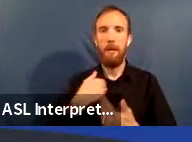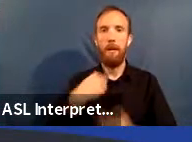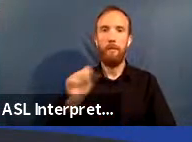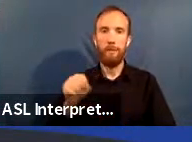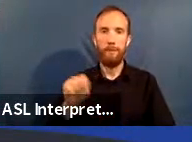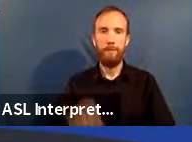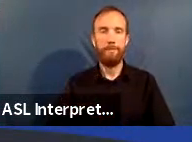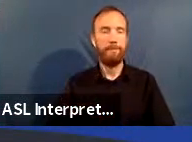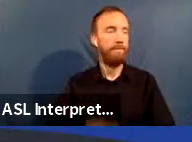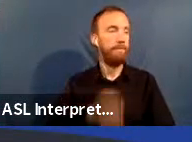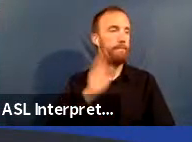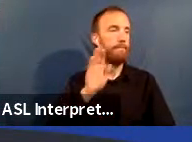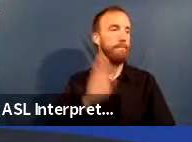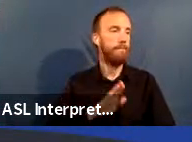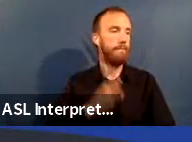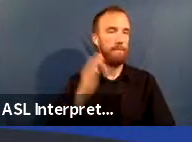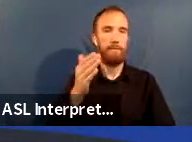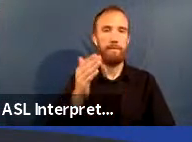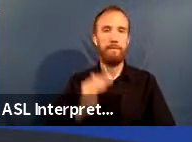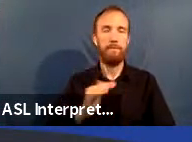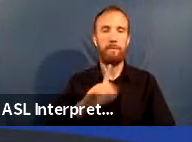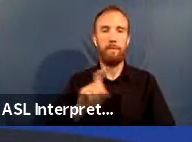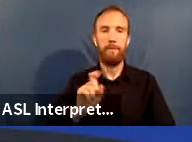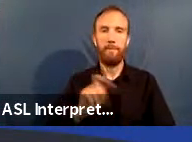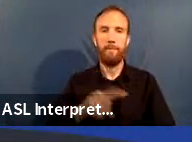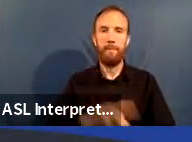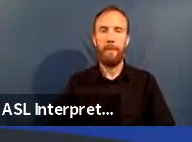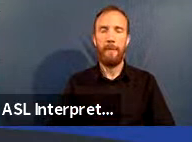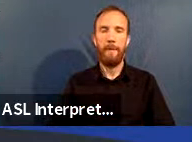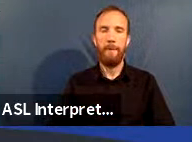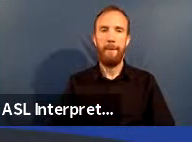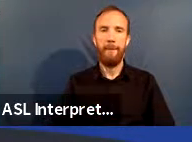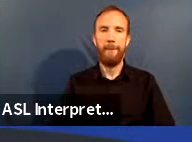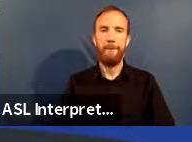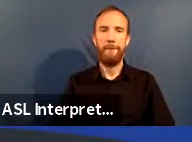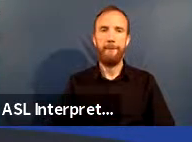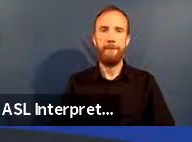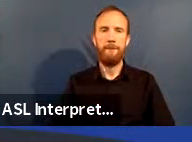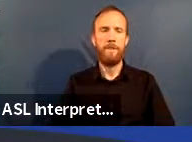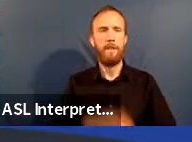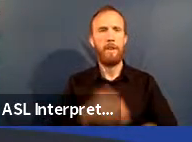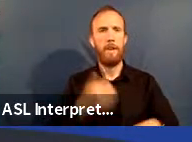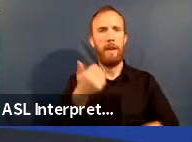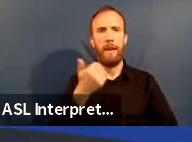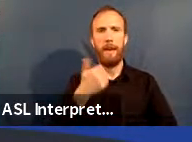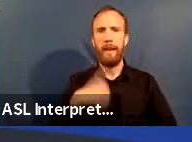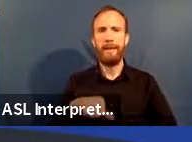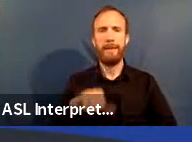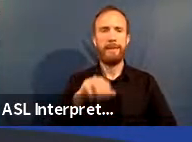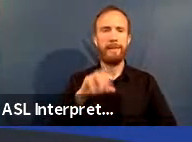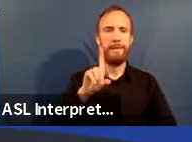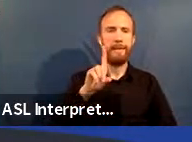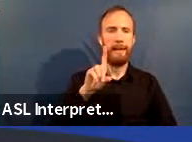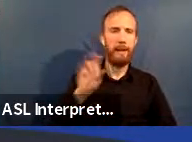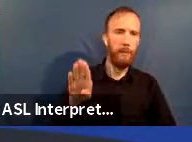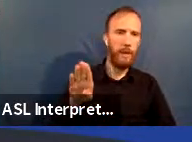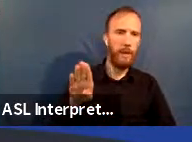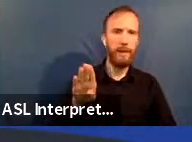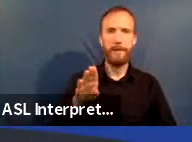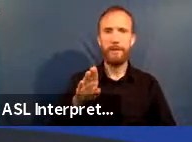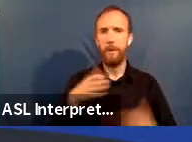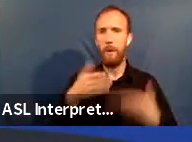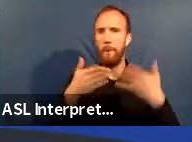Excellent. Next question. Is there a public-facing document or database we can access to see